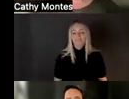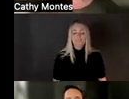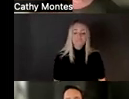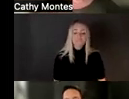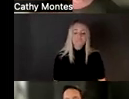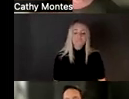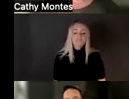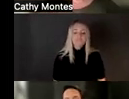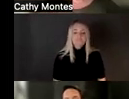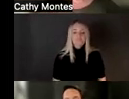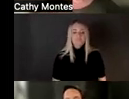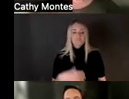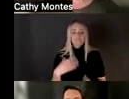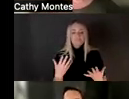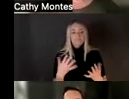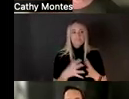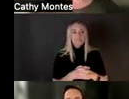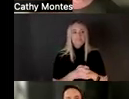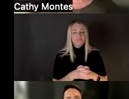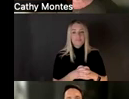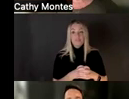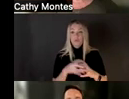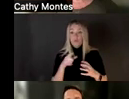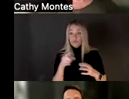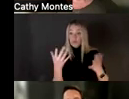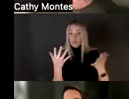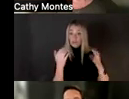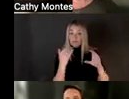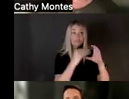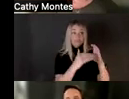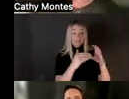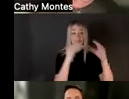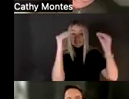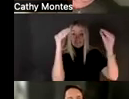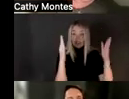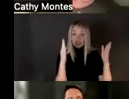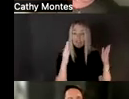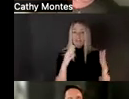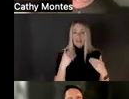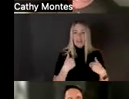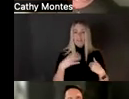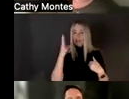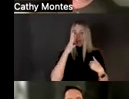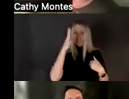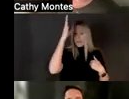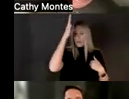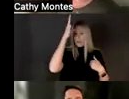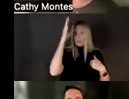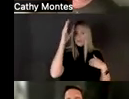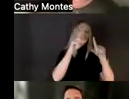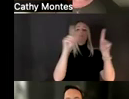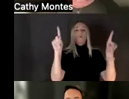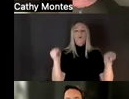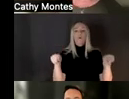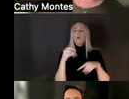to reach the teachers, you can go to the parent portal or reach out to the help